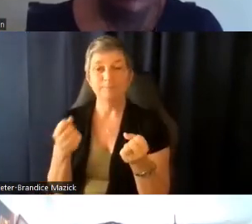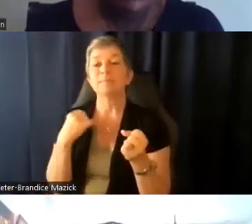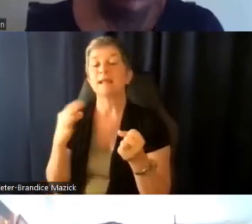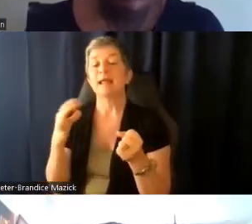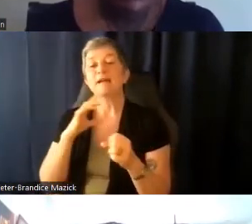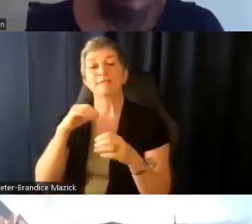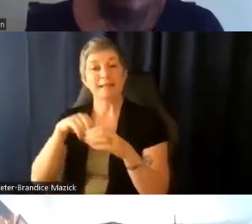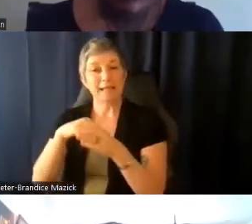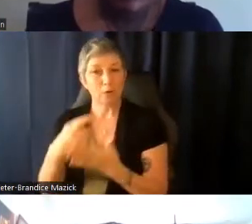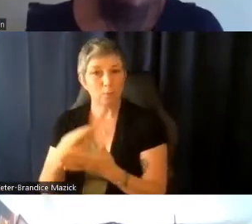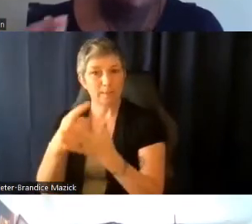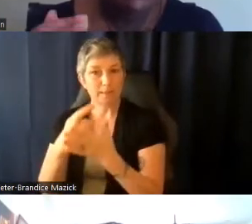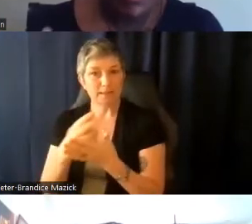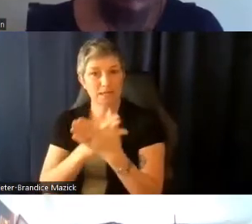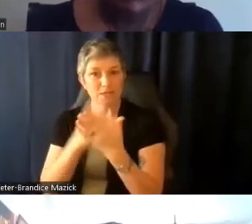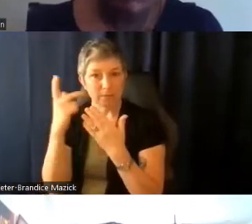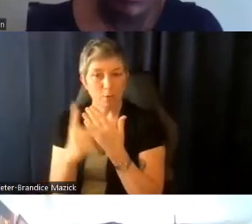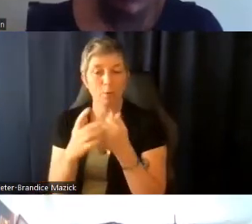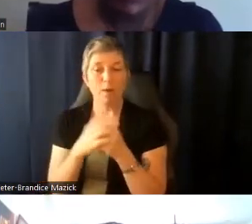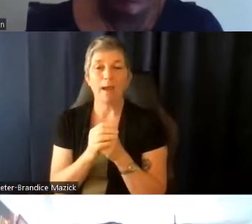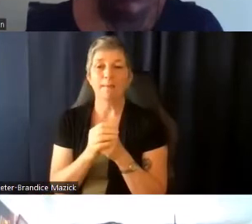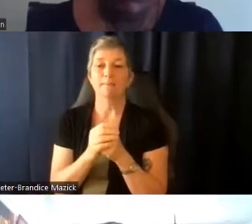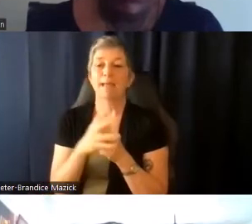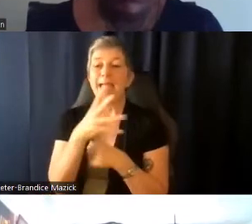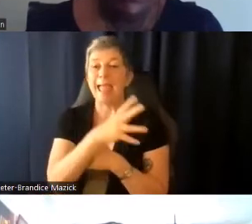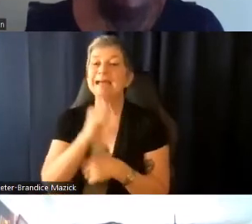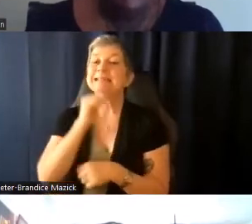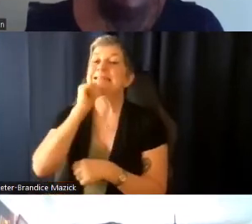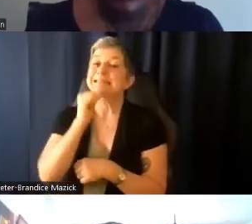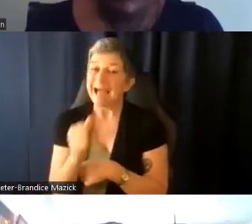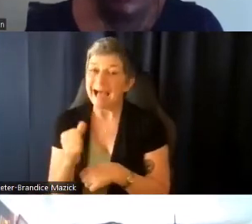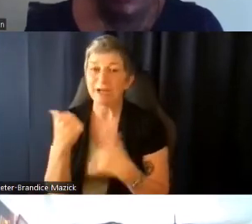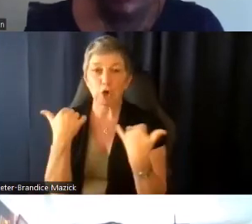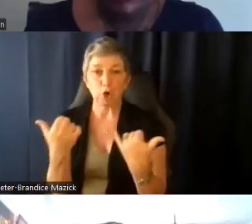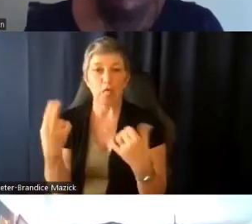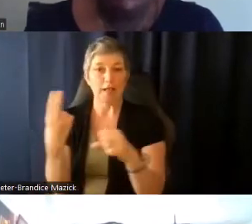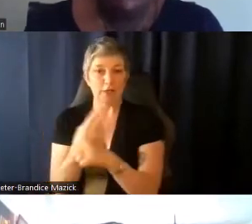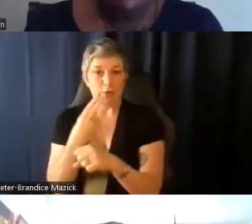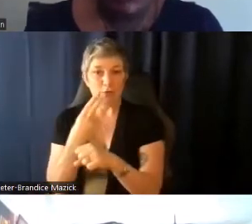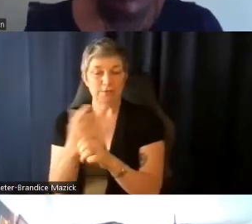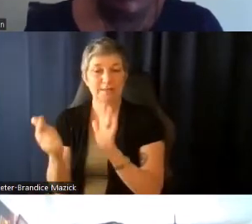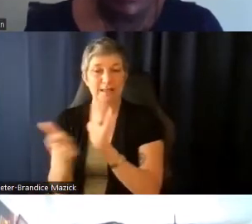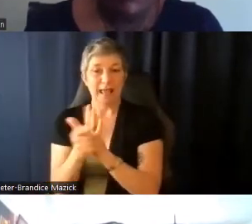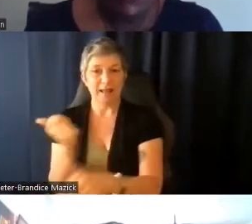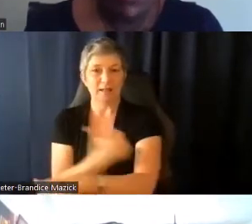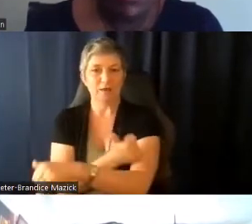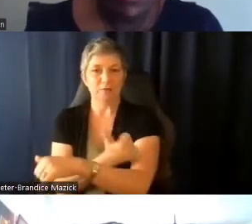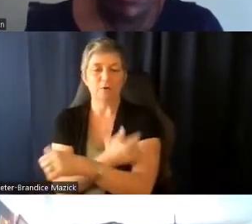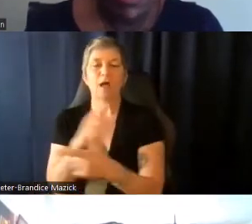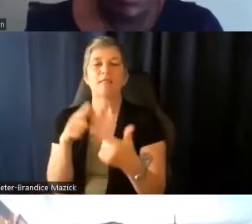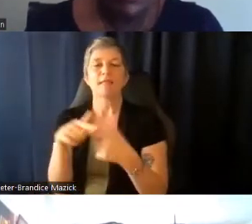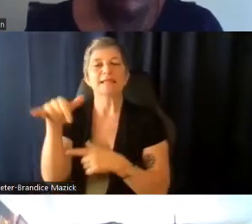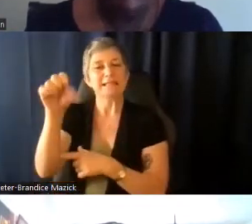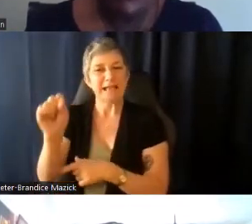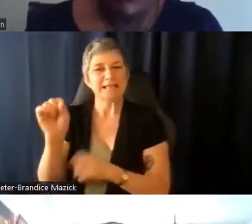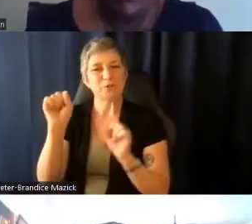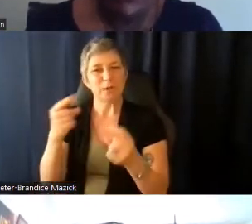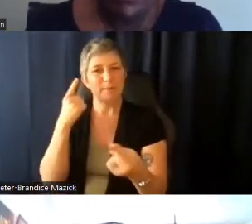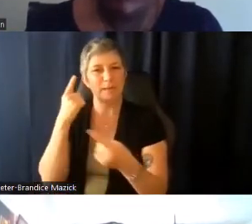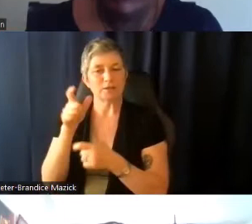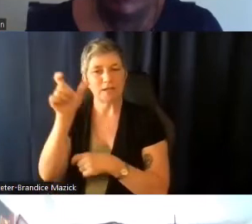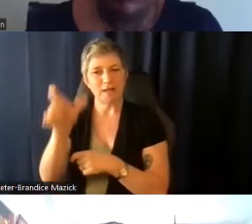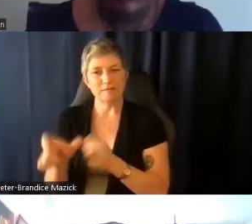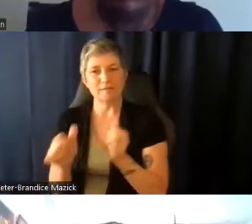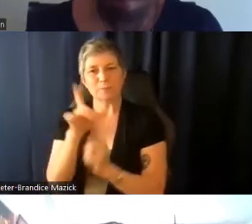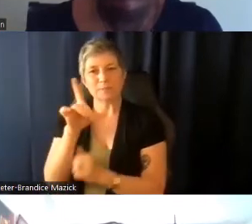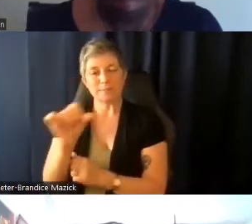program and you're not using the illegal drug, then yes, you could be considered an individual with disability and